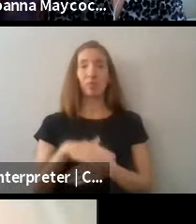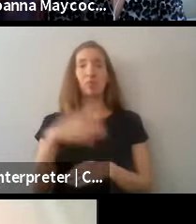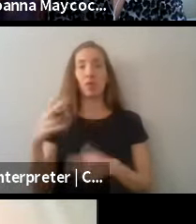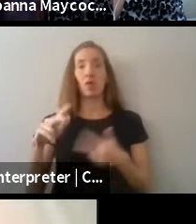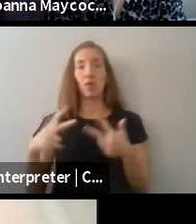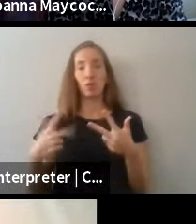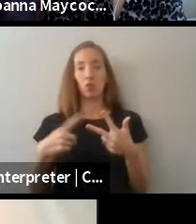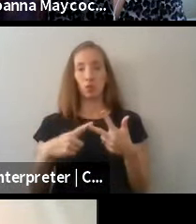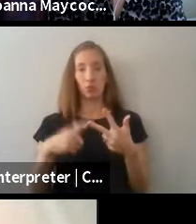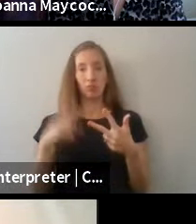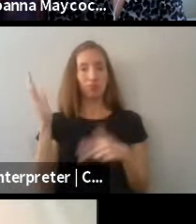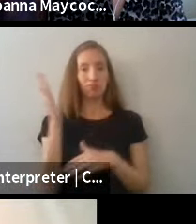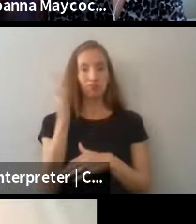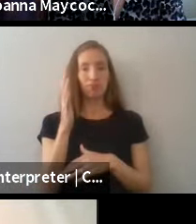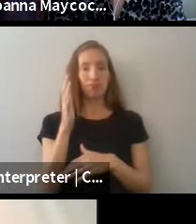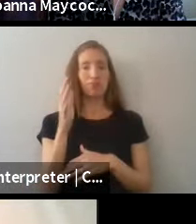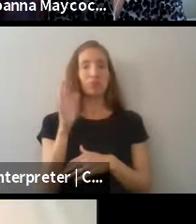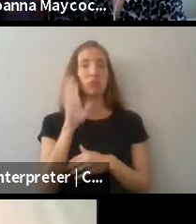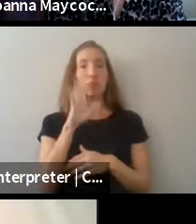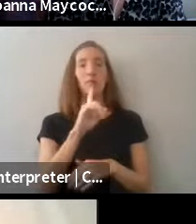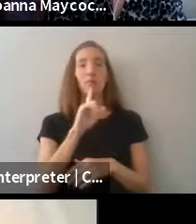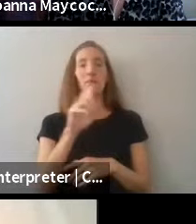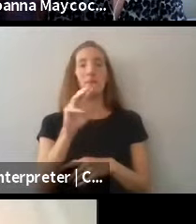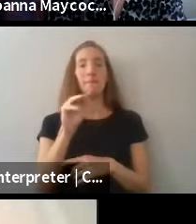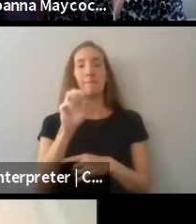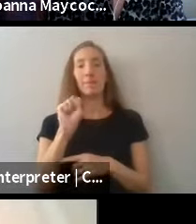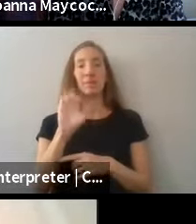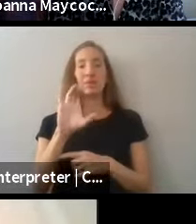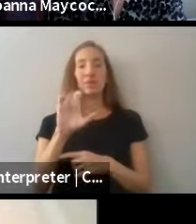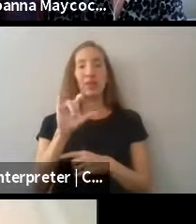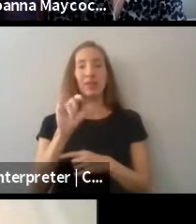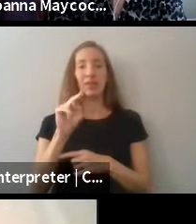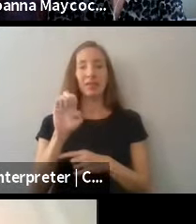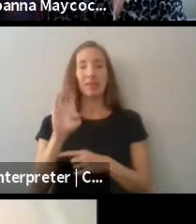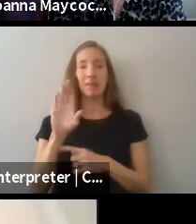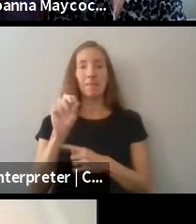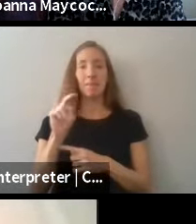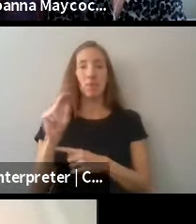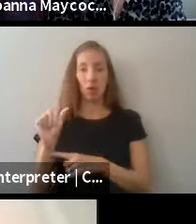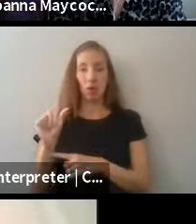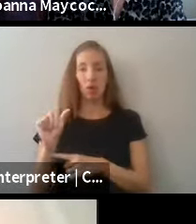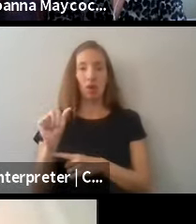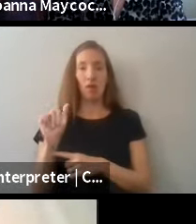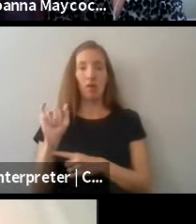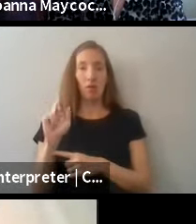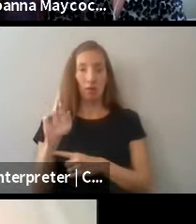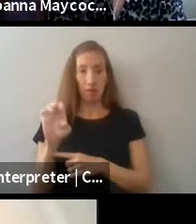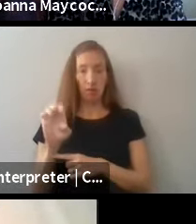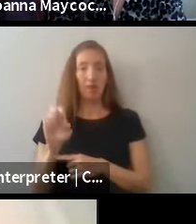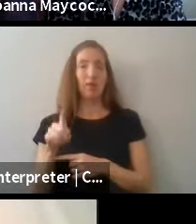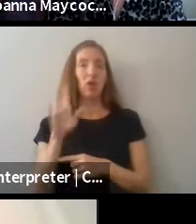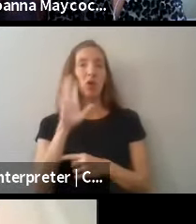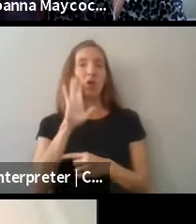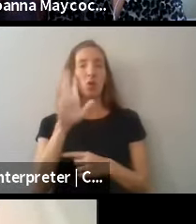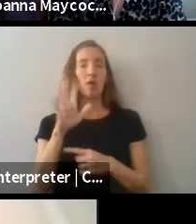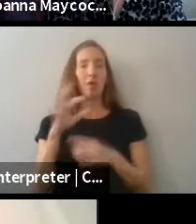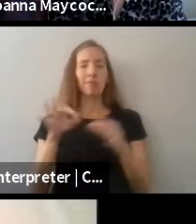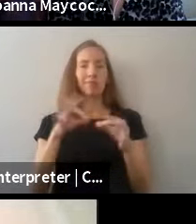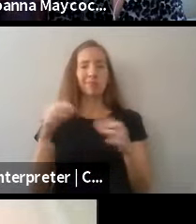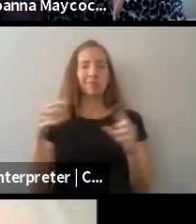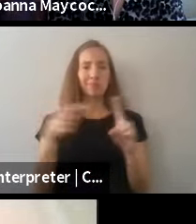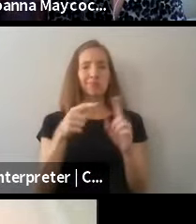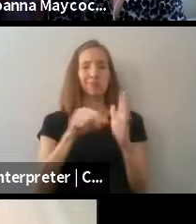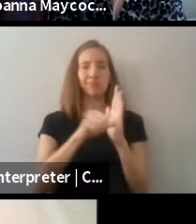Bonnaire. Céline is going to highlight the necessary collaboration that is required when it comes to